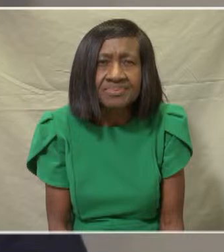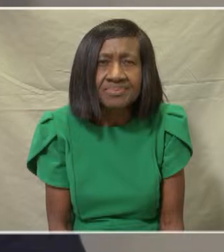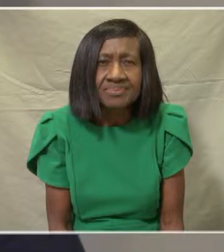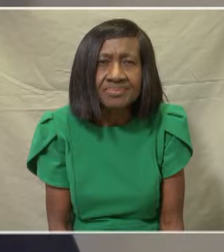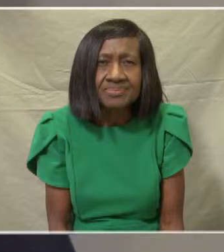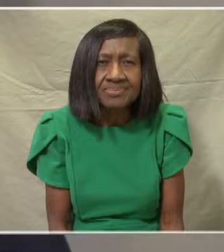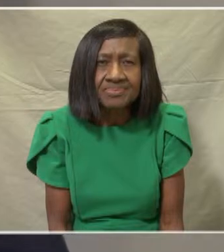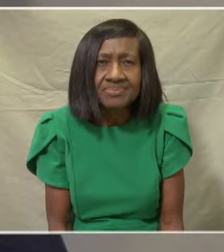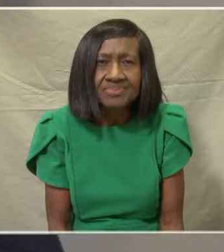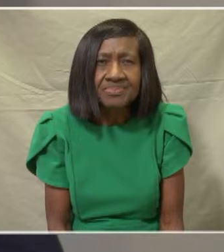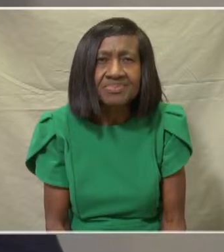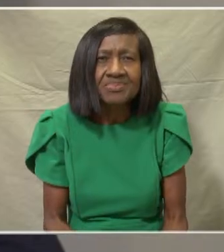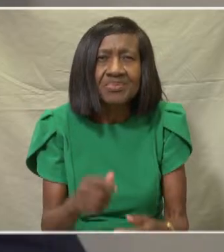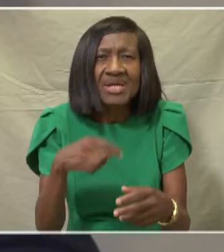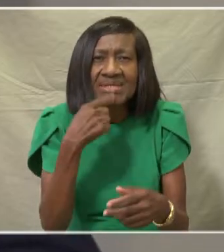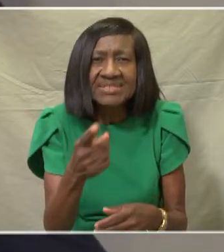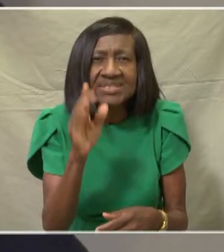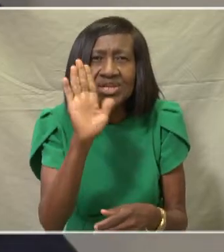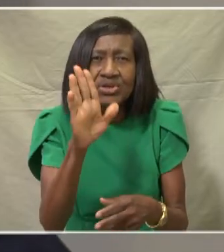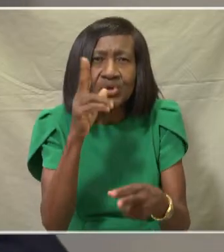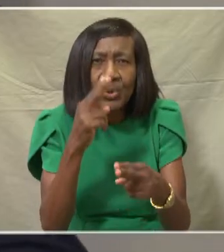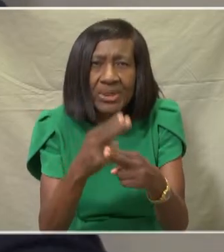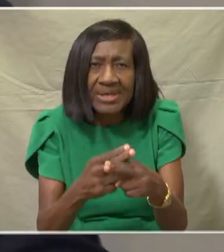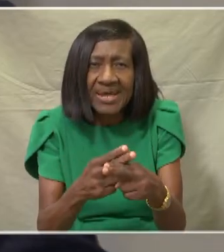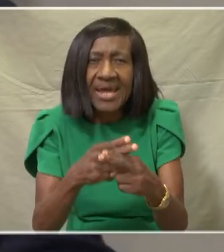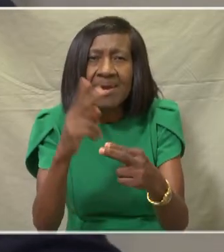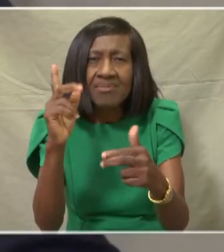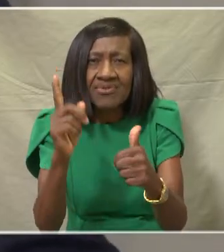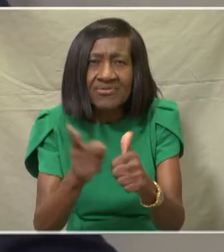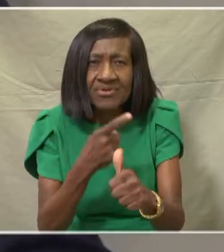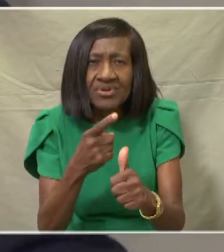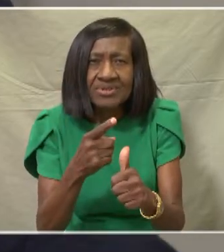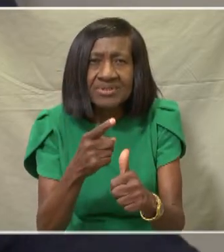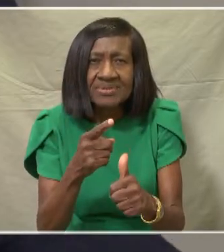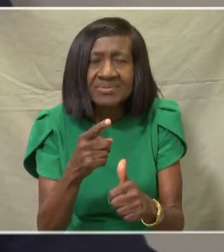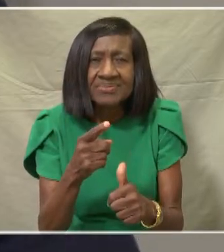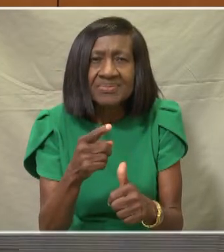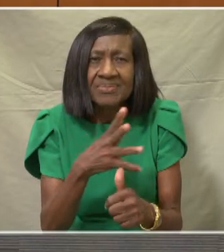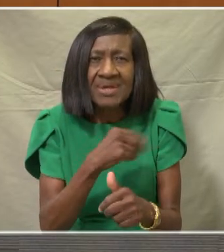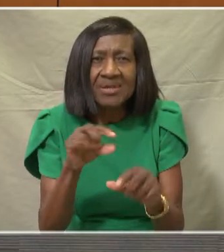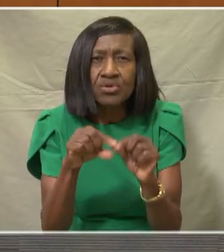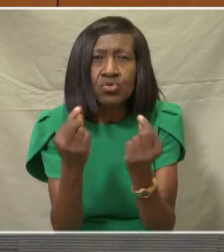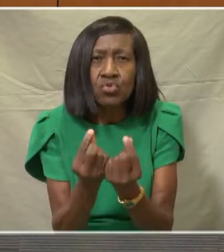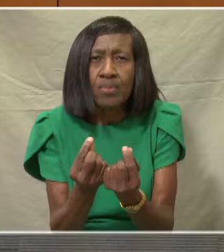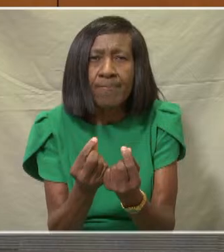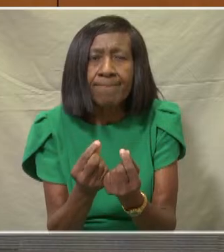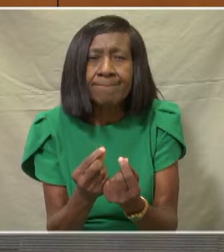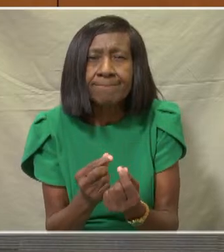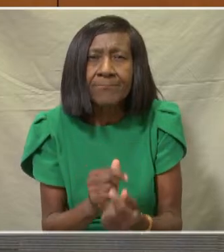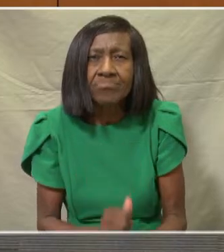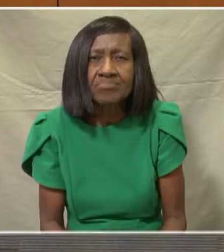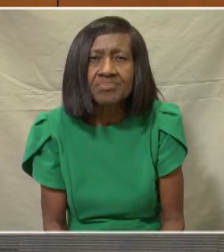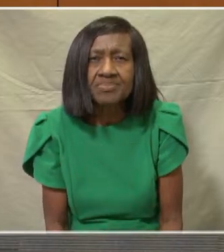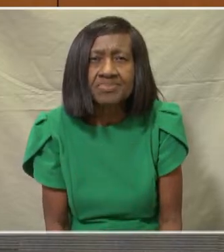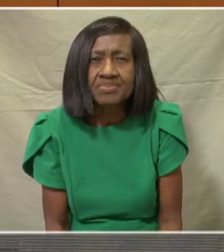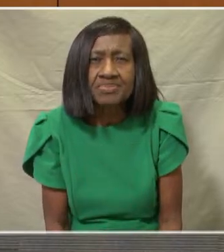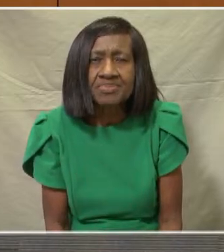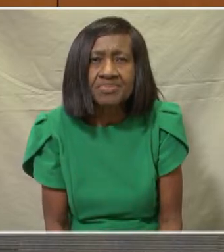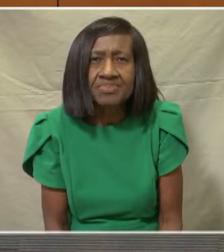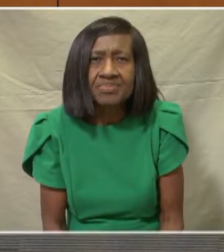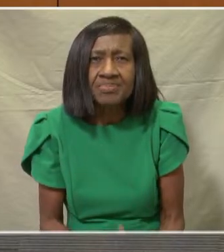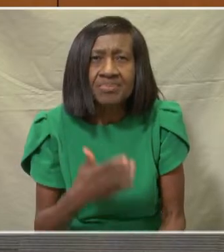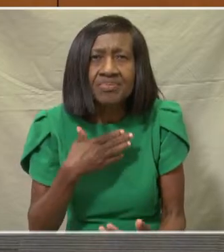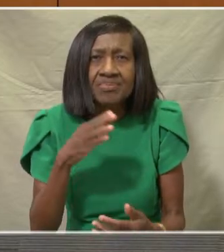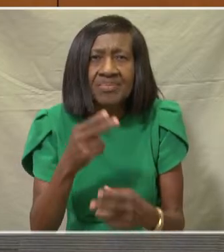If you could announce yourself and your Media House. what group you're from. Yeah, your media Sure. house, that's the phrase that you use. Thank you. My